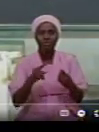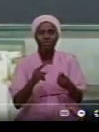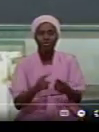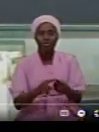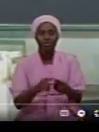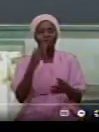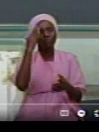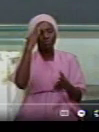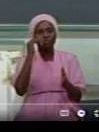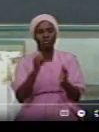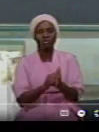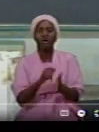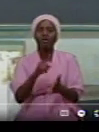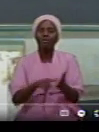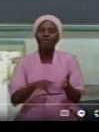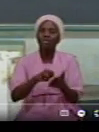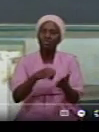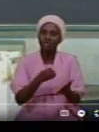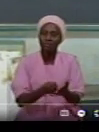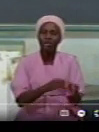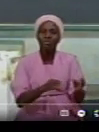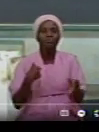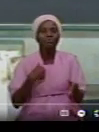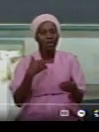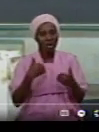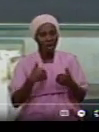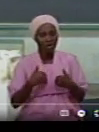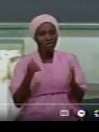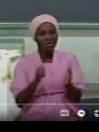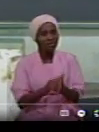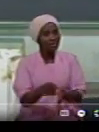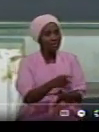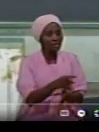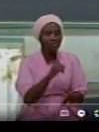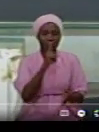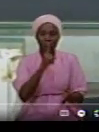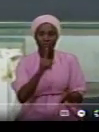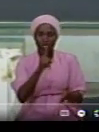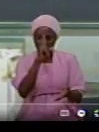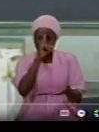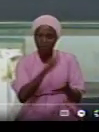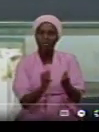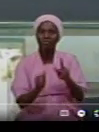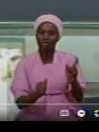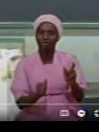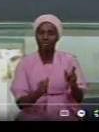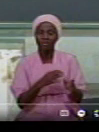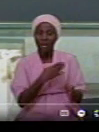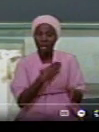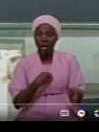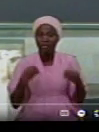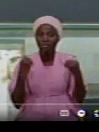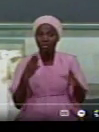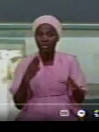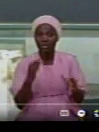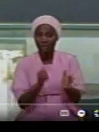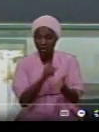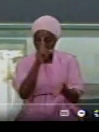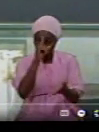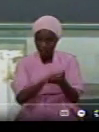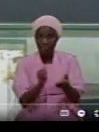do we have that they actually believed? And many that believed came and confessed